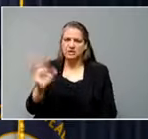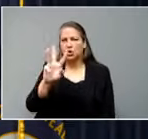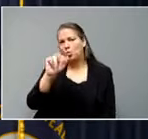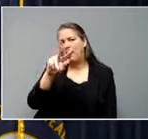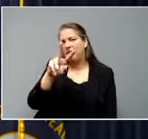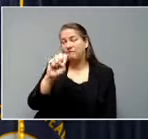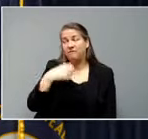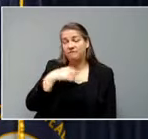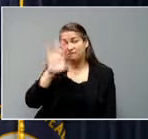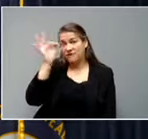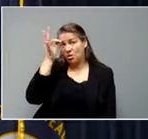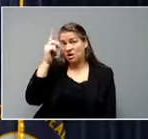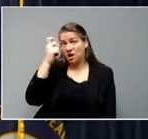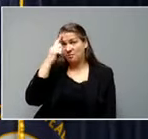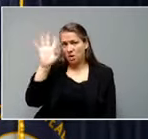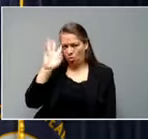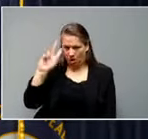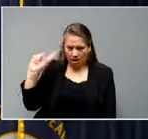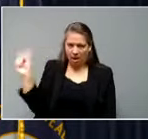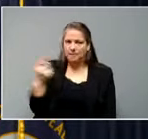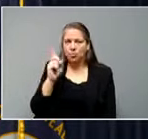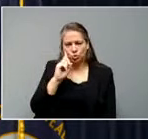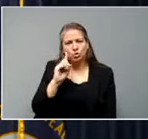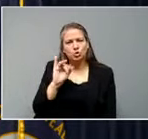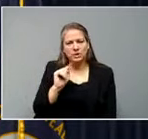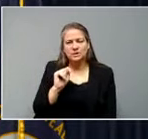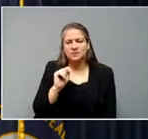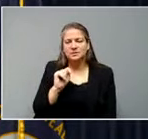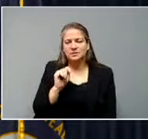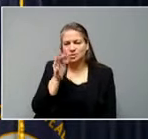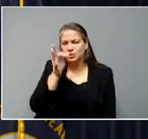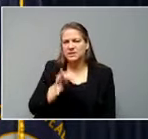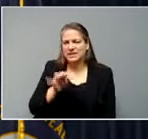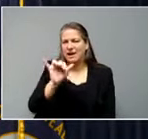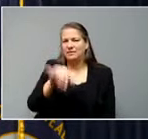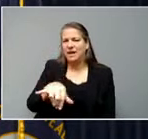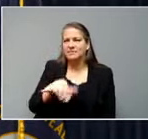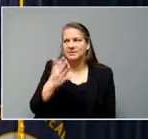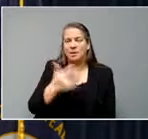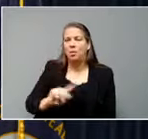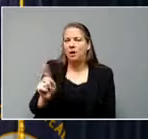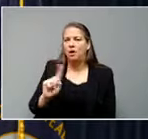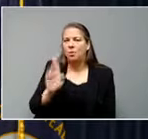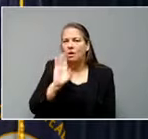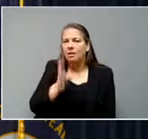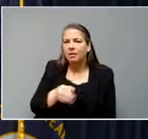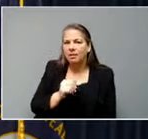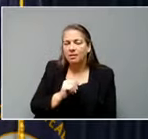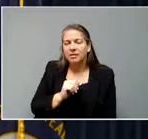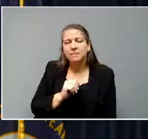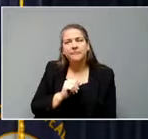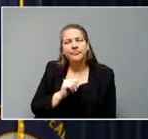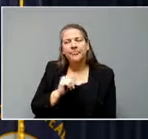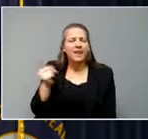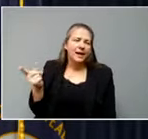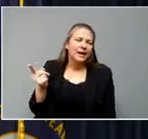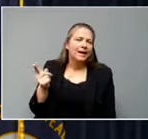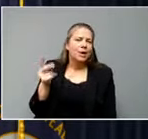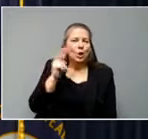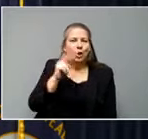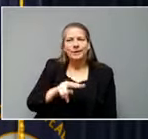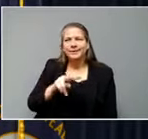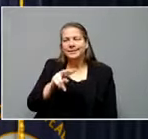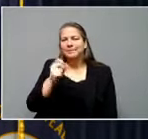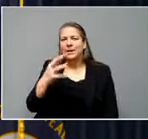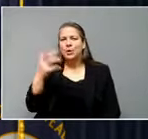government will come back around to it and to that decision at some point. You know, they take into account so many factors, the number